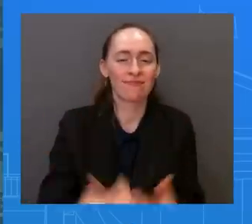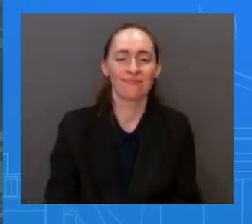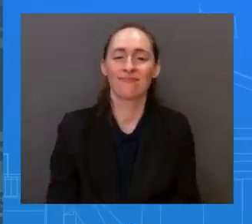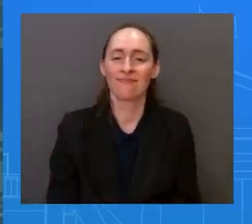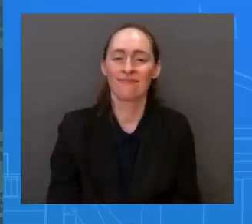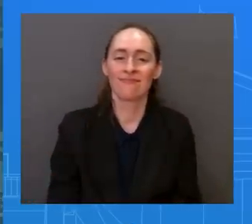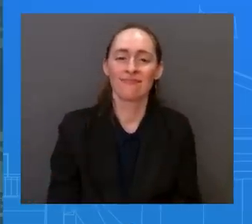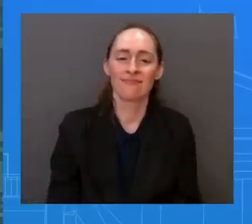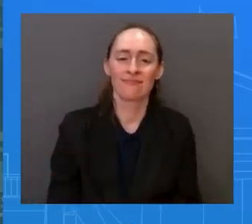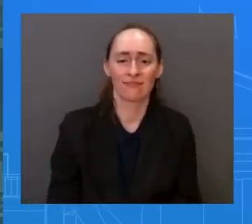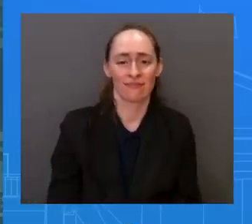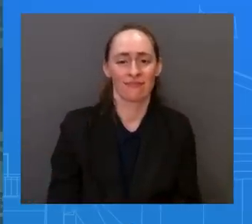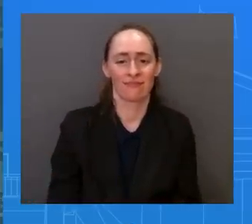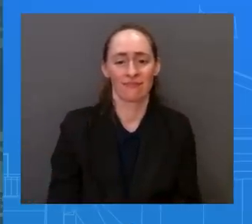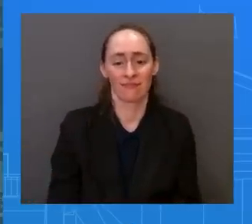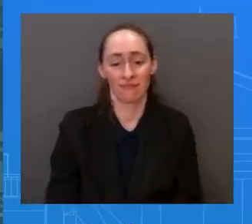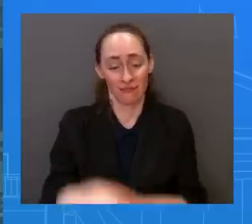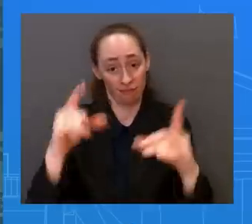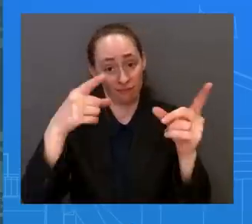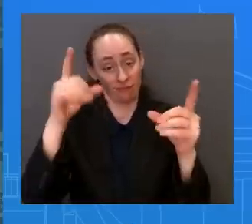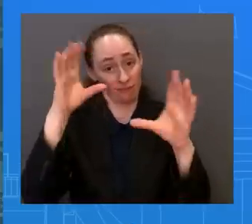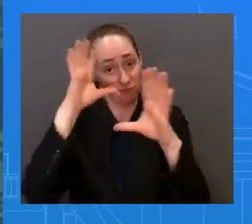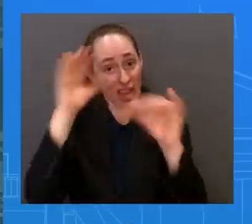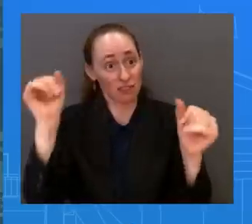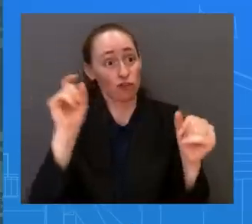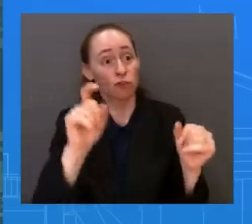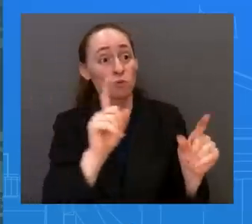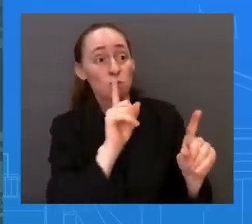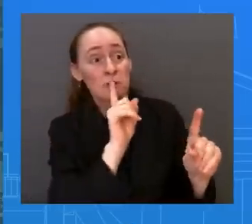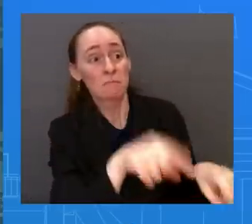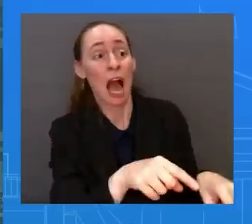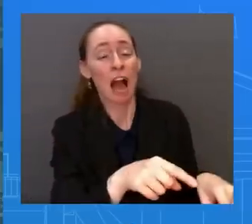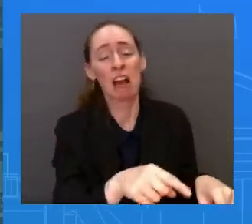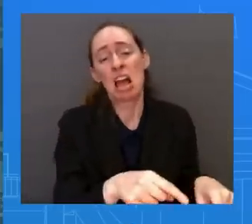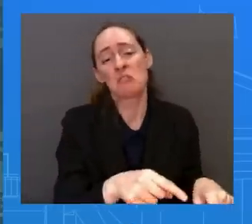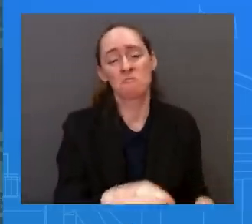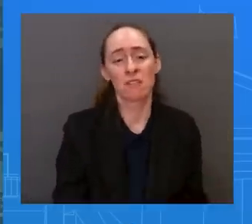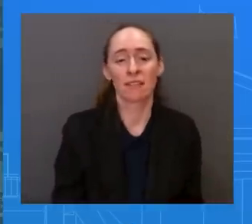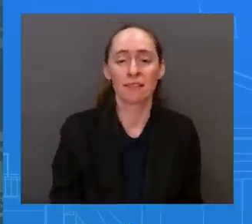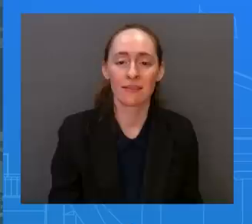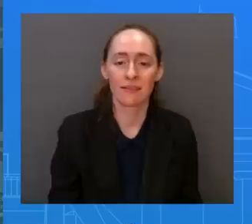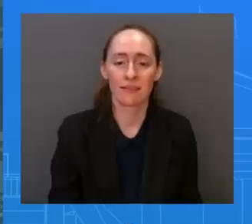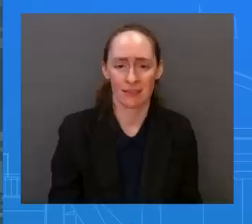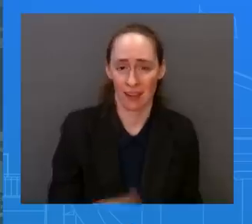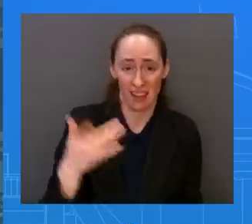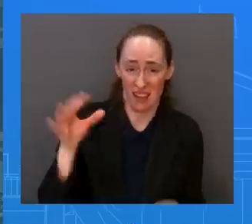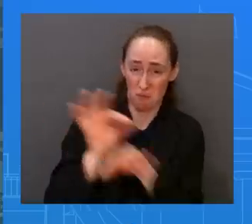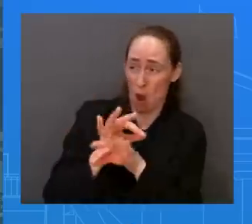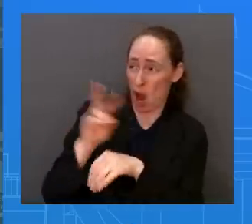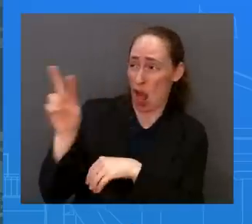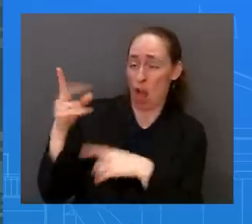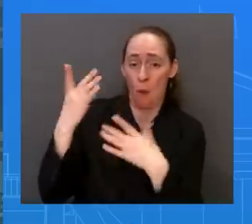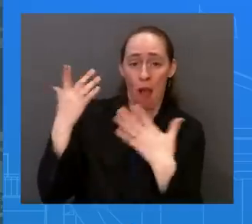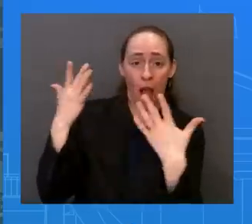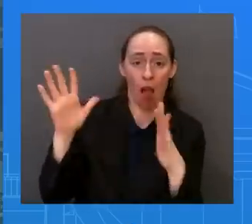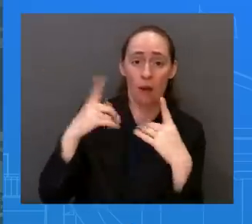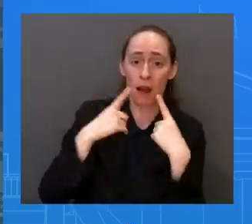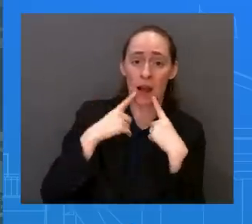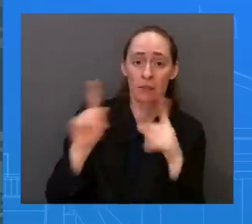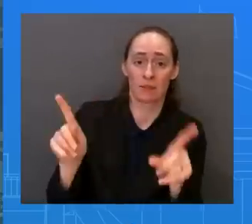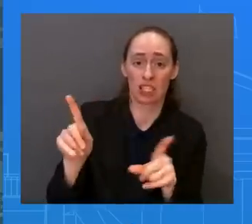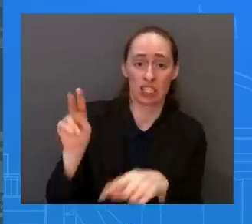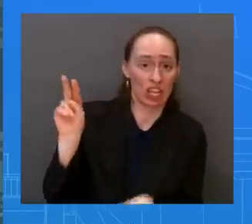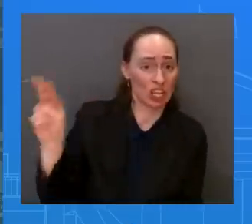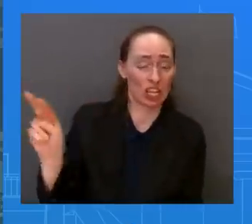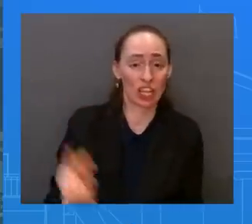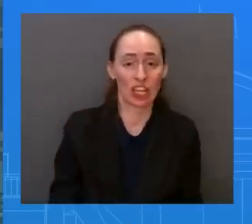president always says this, watch him and see what he does. And I think he has a record over the last 2 years that shows